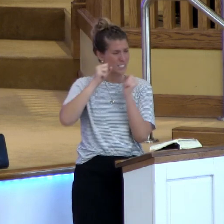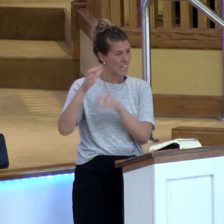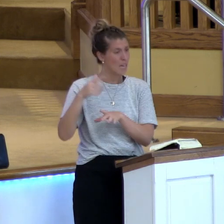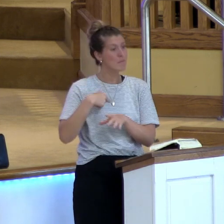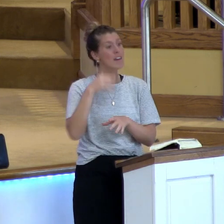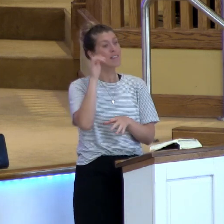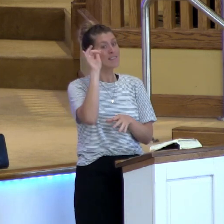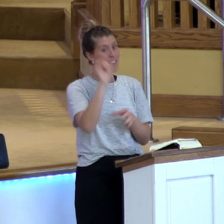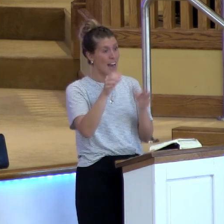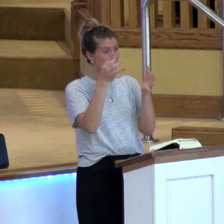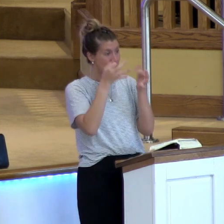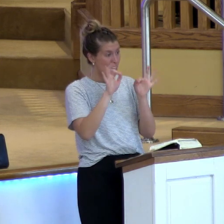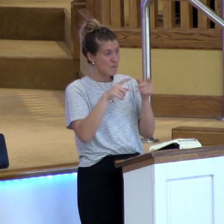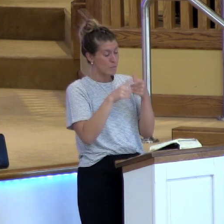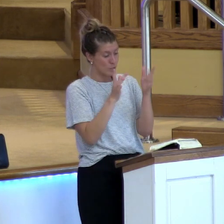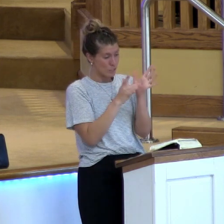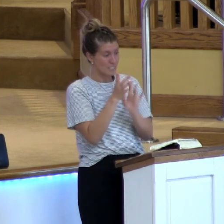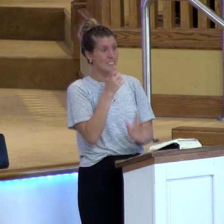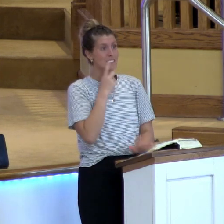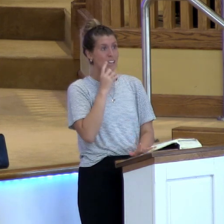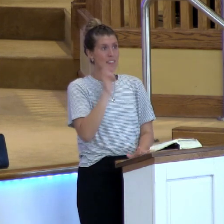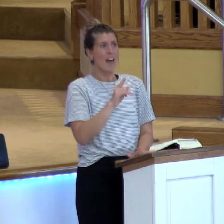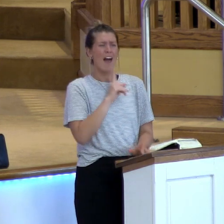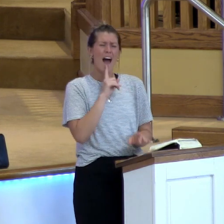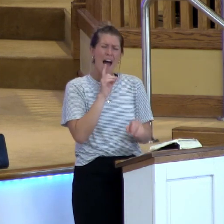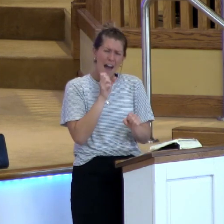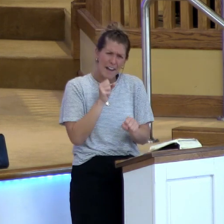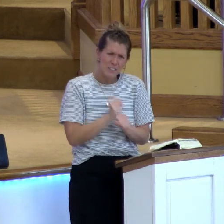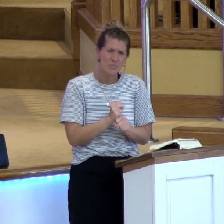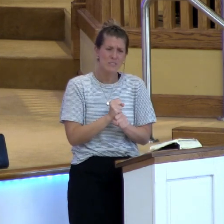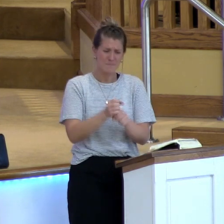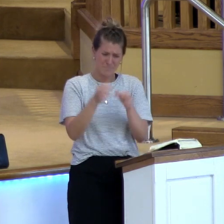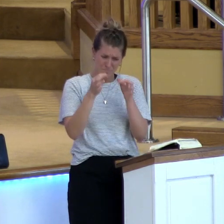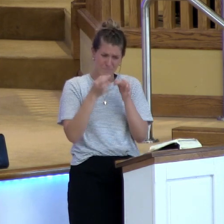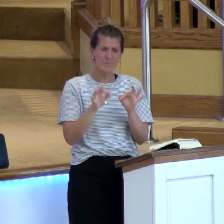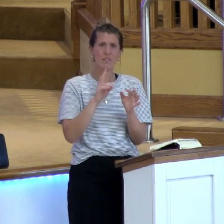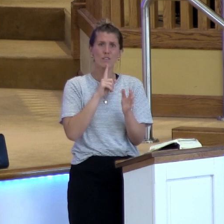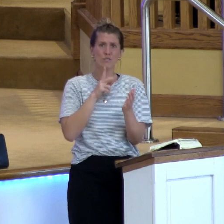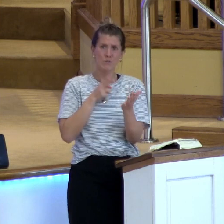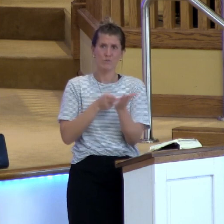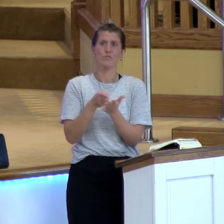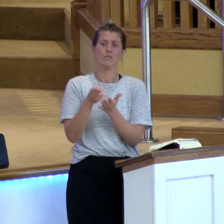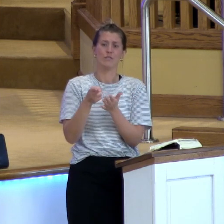in that statement, when Jesus made it, he was actually stating the truth.